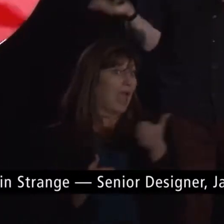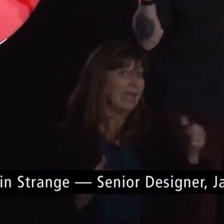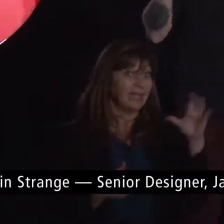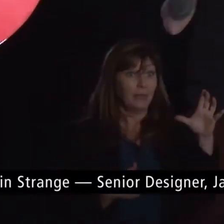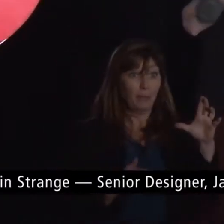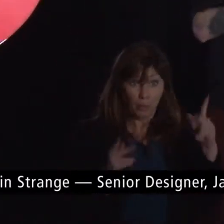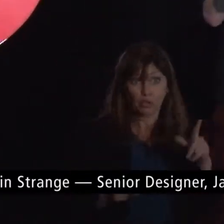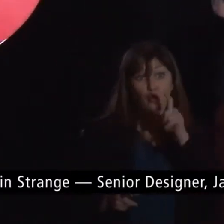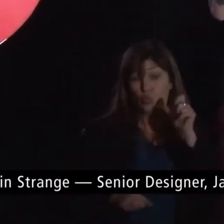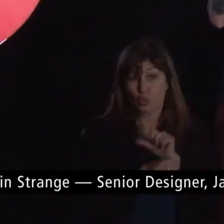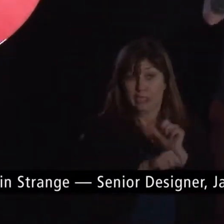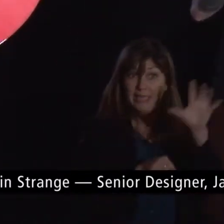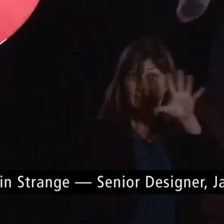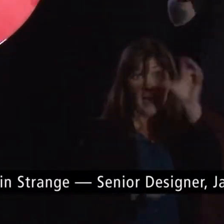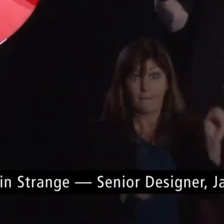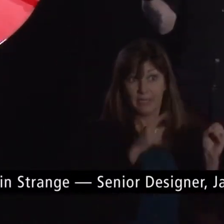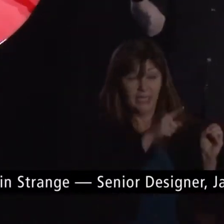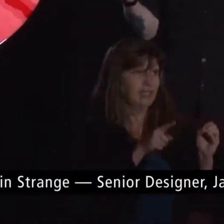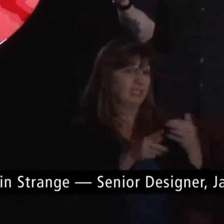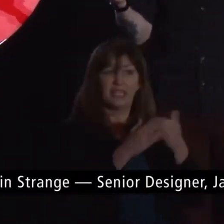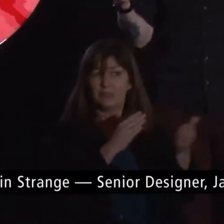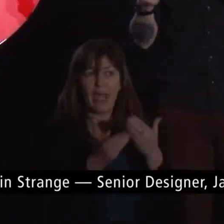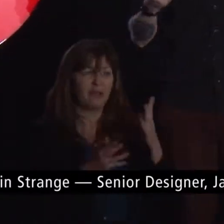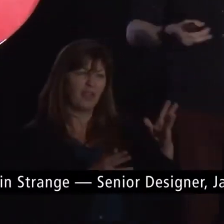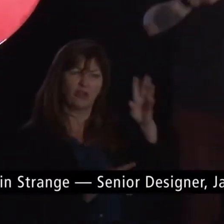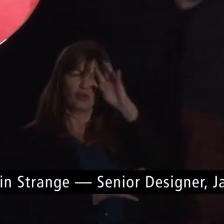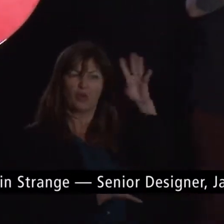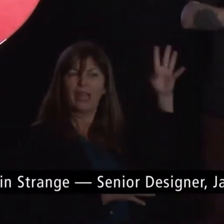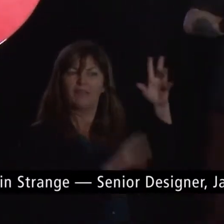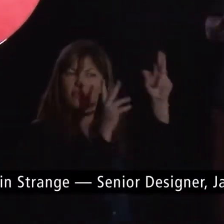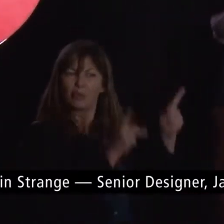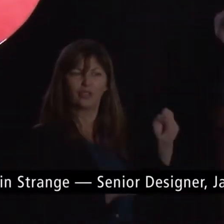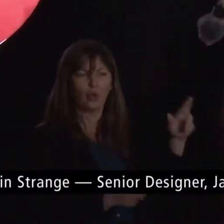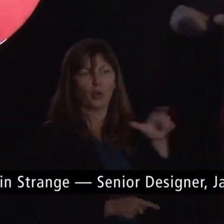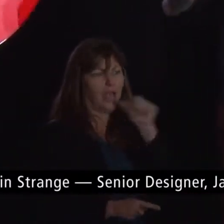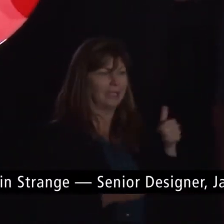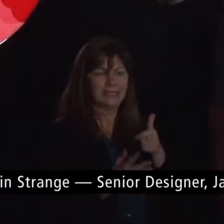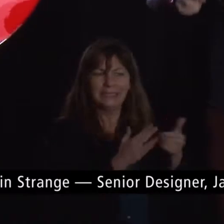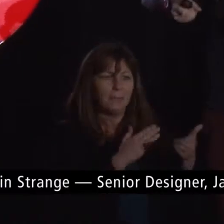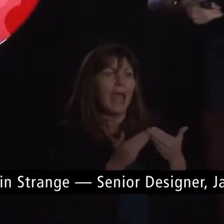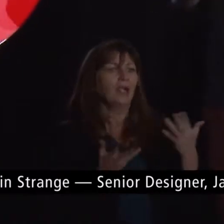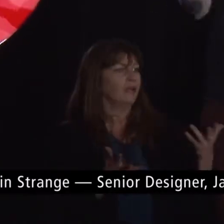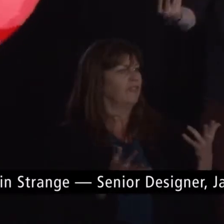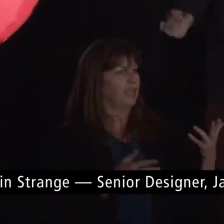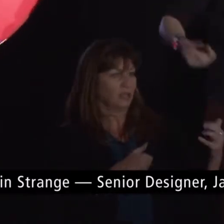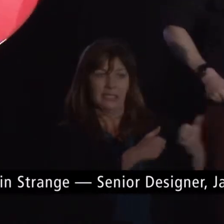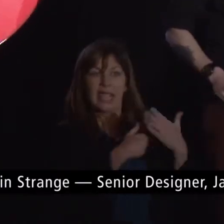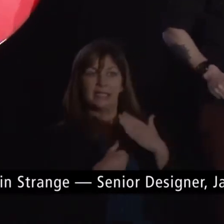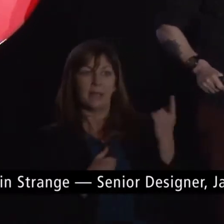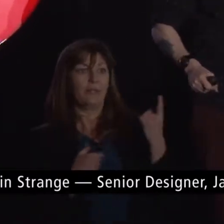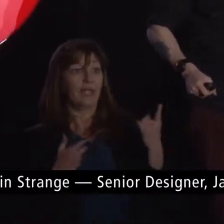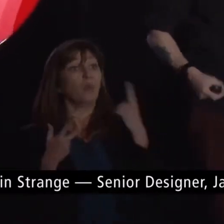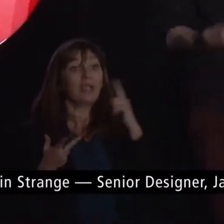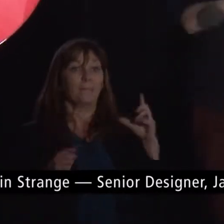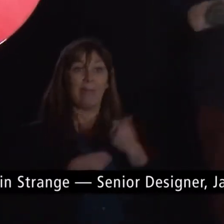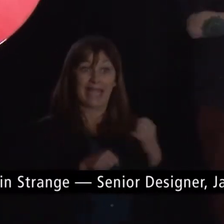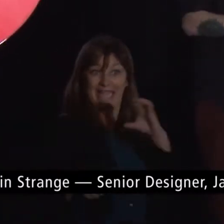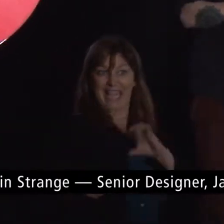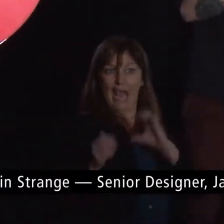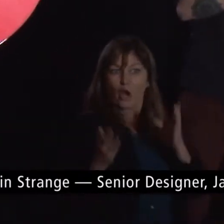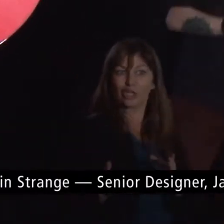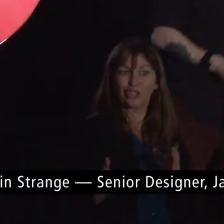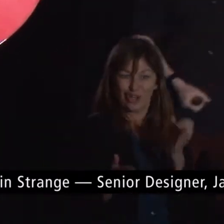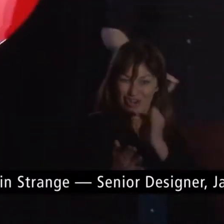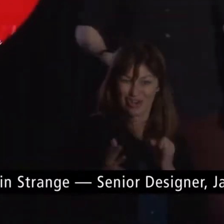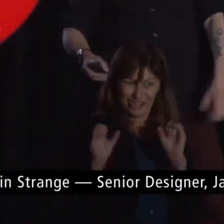meant that anyone in the company, whether they were creative or not, could any package or any physical thing that they would send out, they can turn it into an Aardman character.